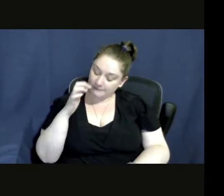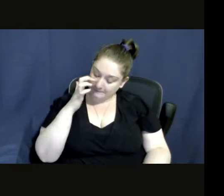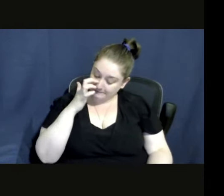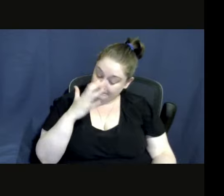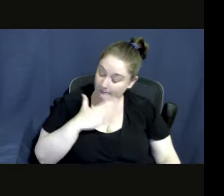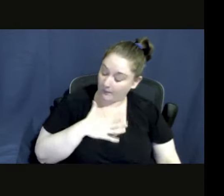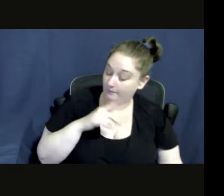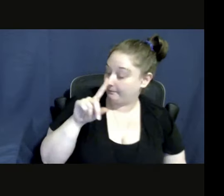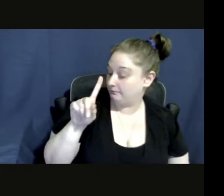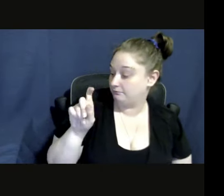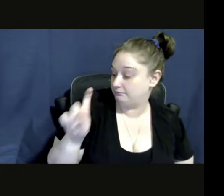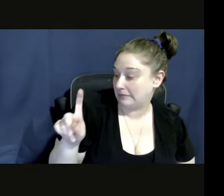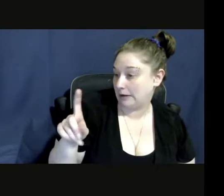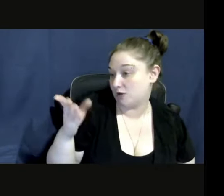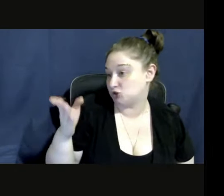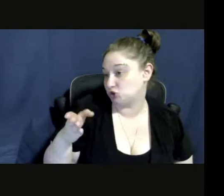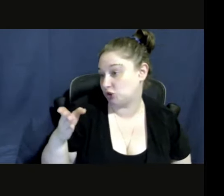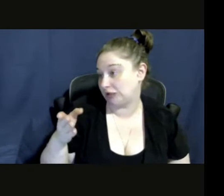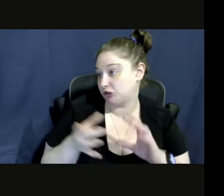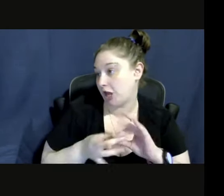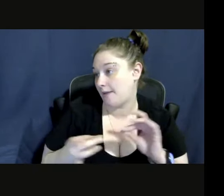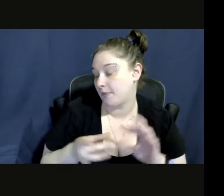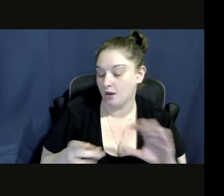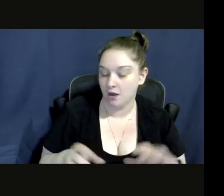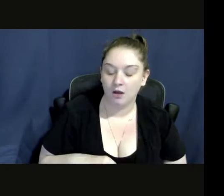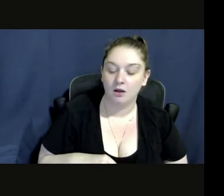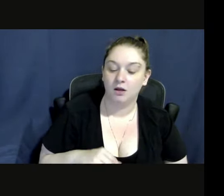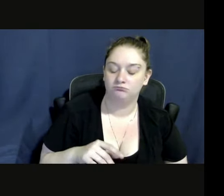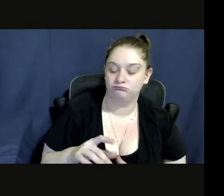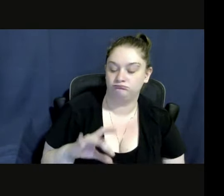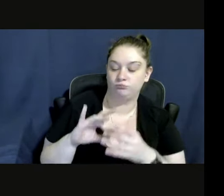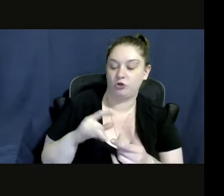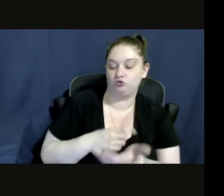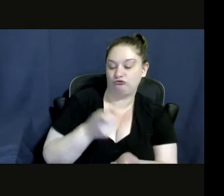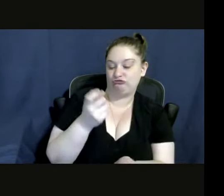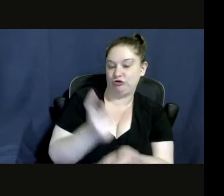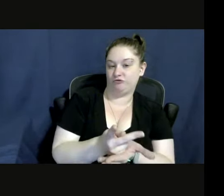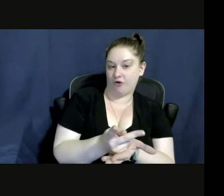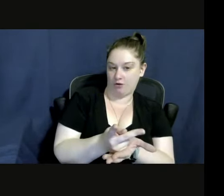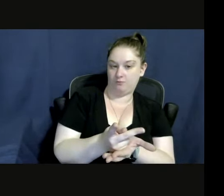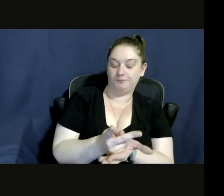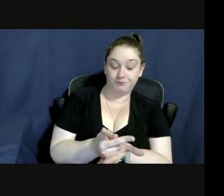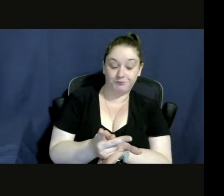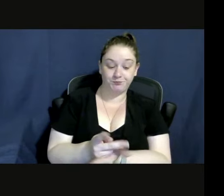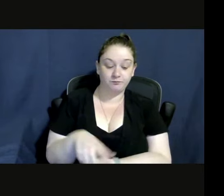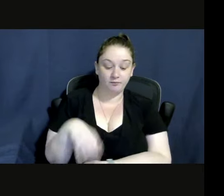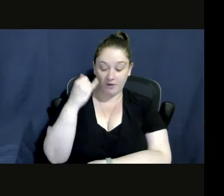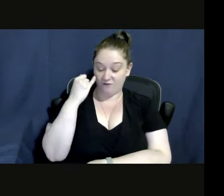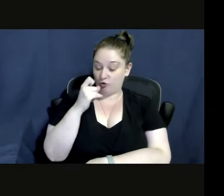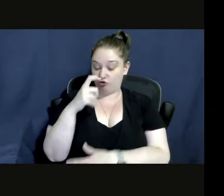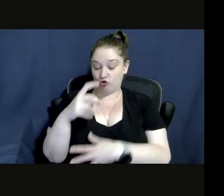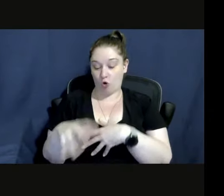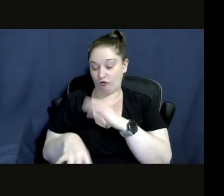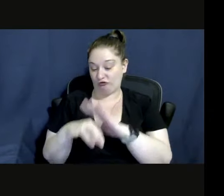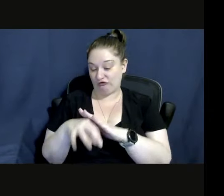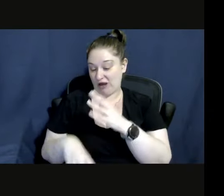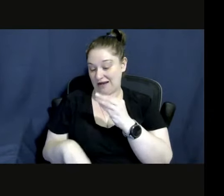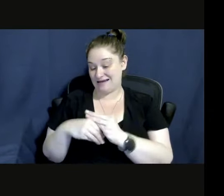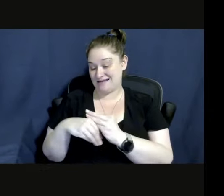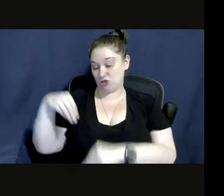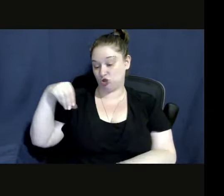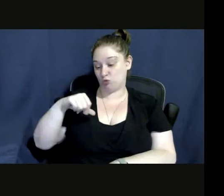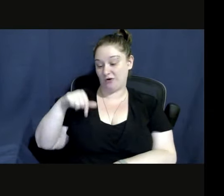My question slash comment has to do with just verifying. With this, if we don't find additional revenue this November,